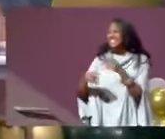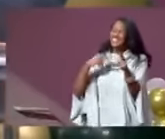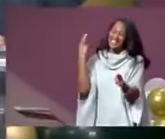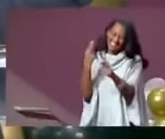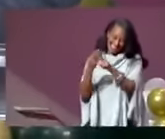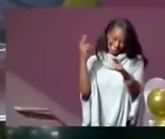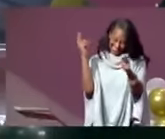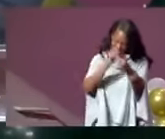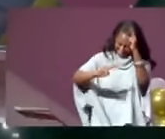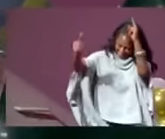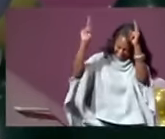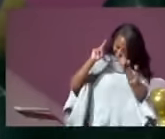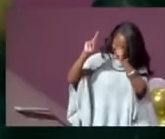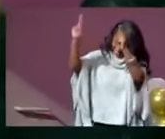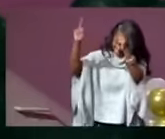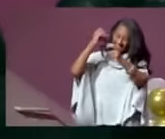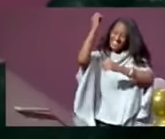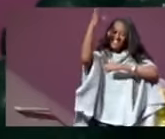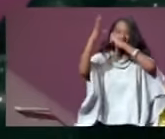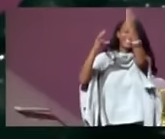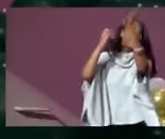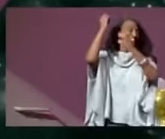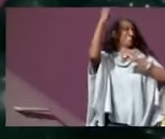give you glory and praise.